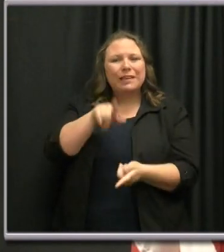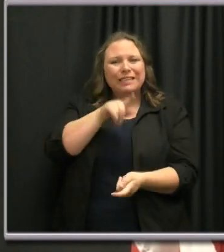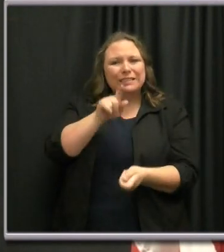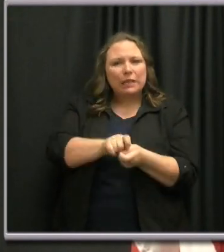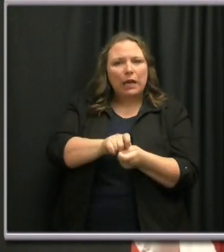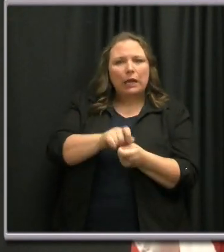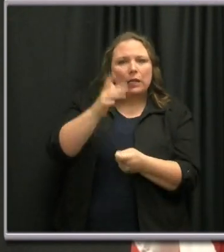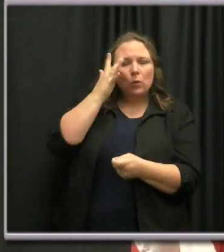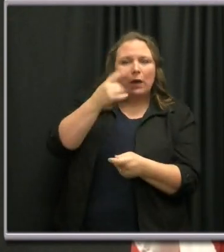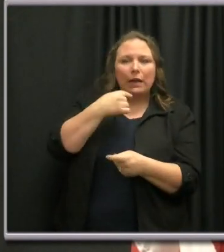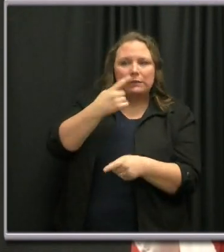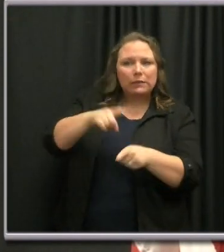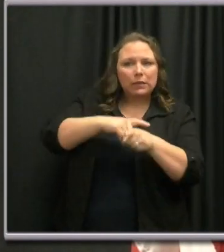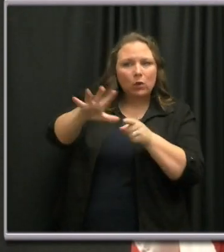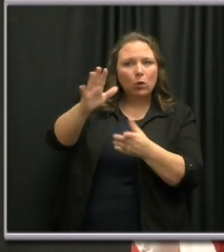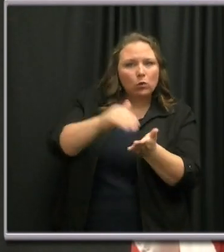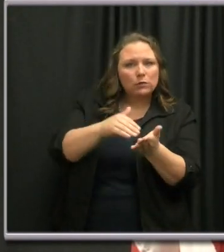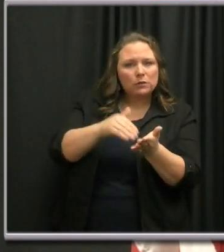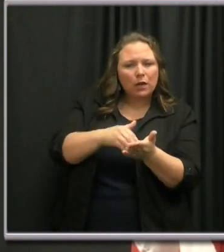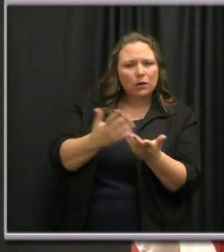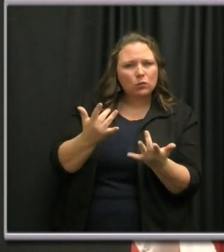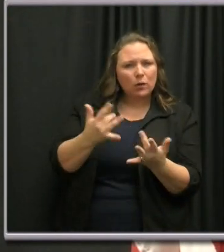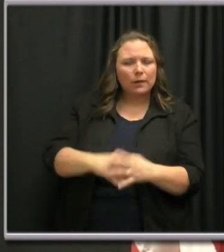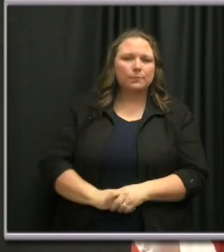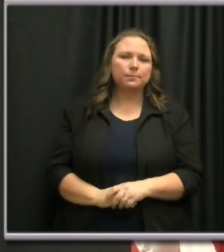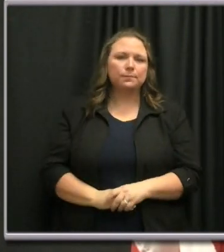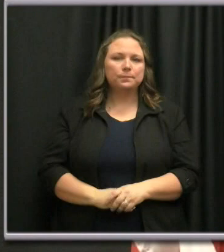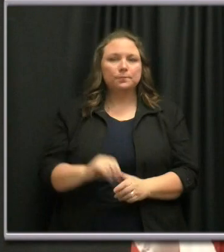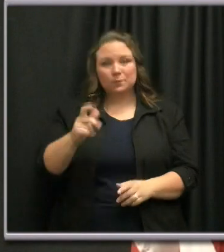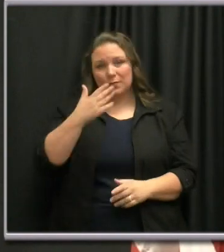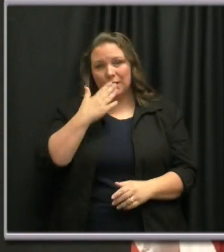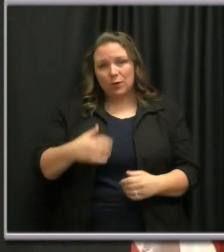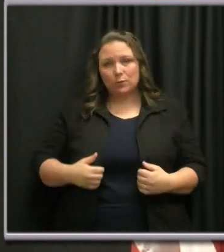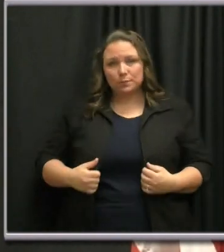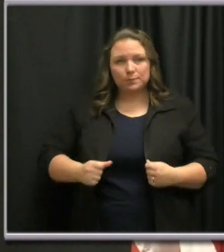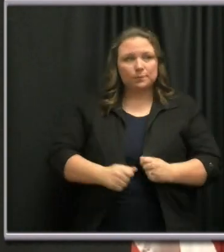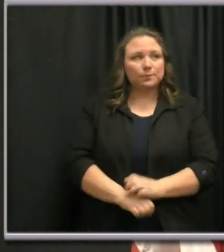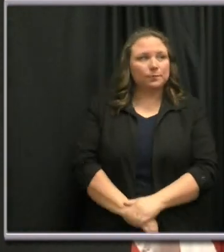purpose behind calling their primary doctor first? Thank you.